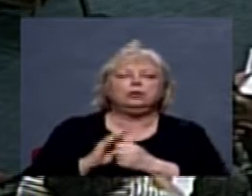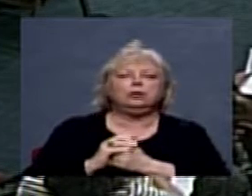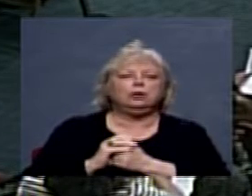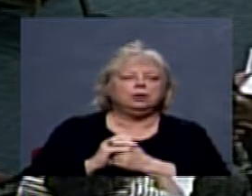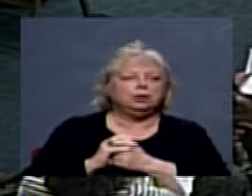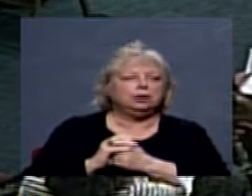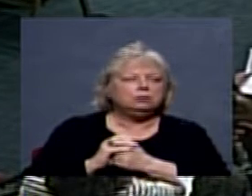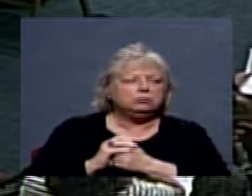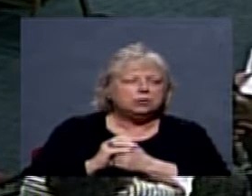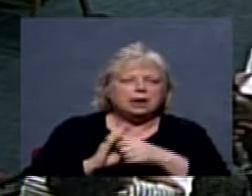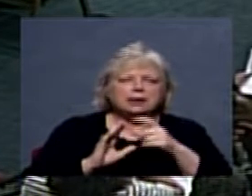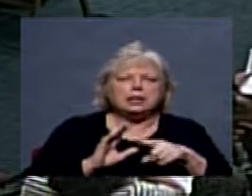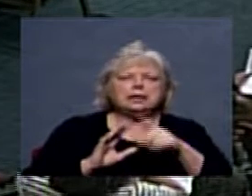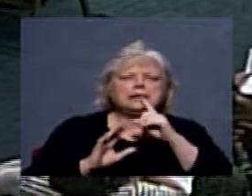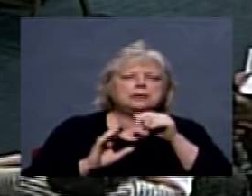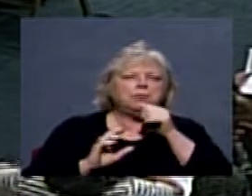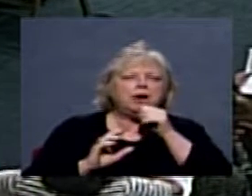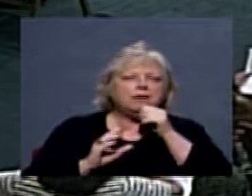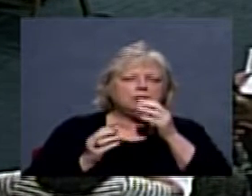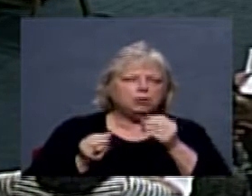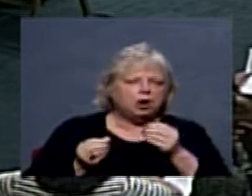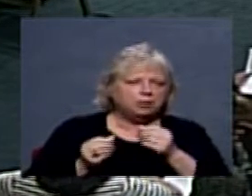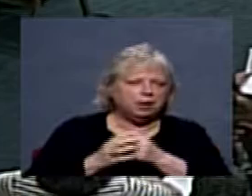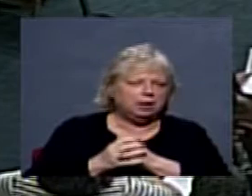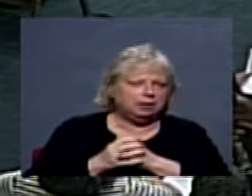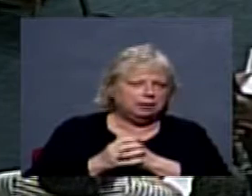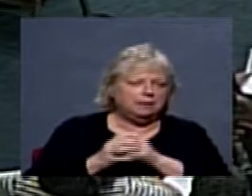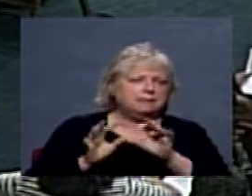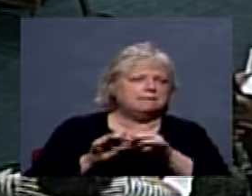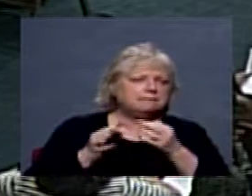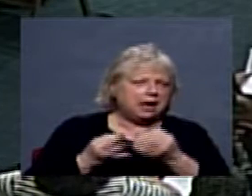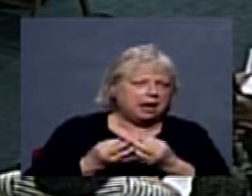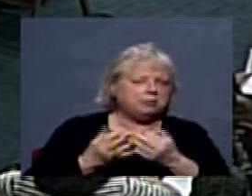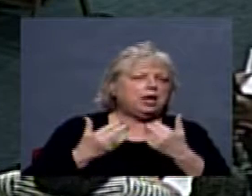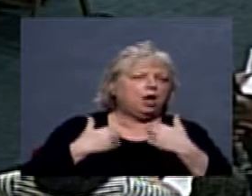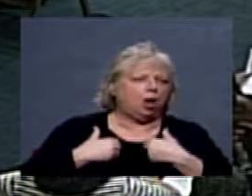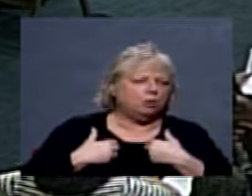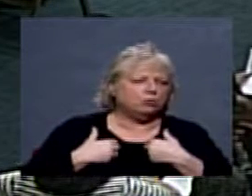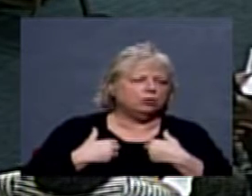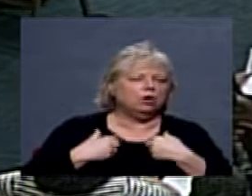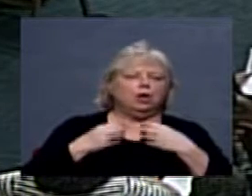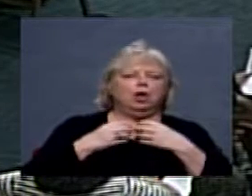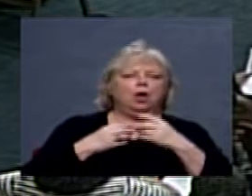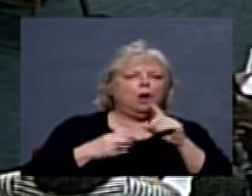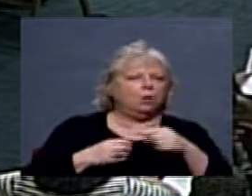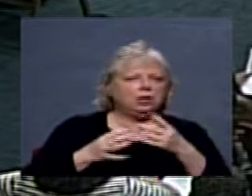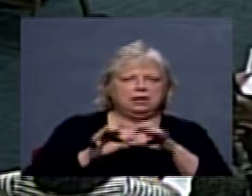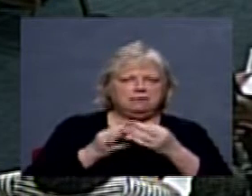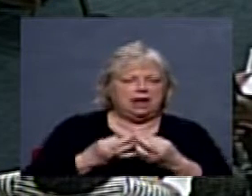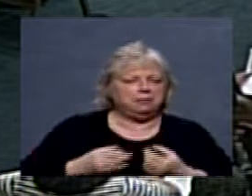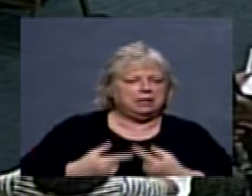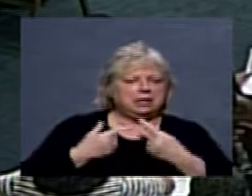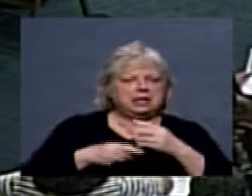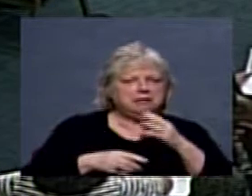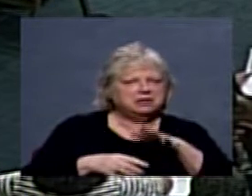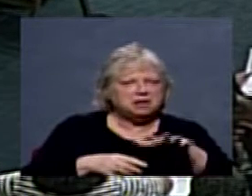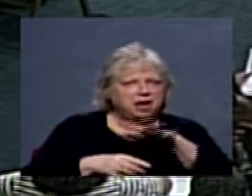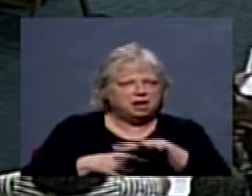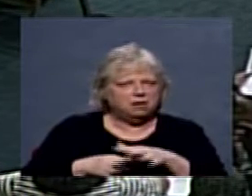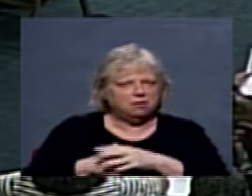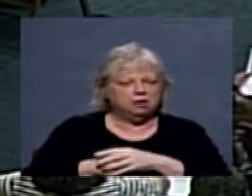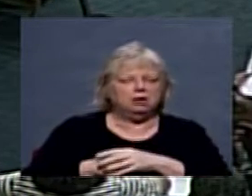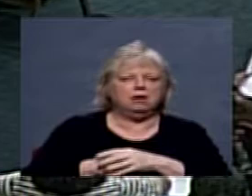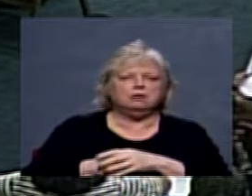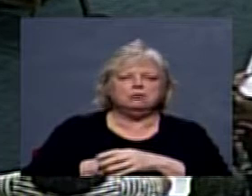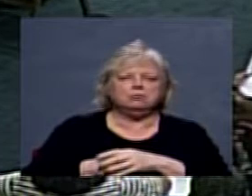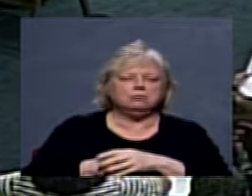This is strictly private property, family owned. Nobody but family lives up it.